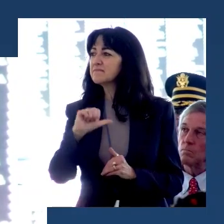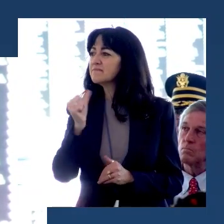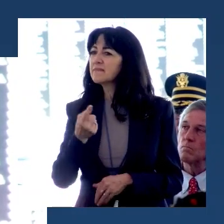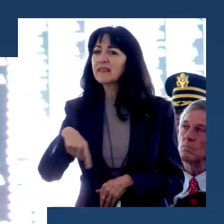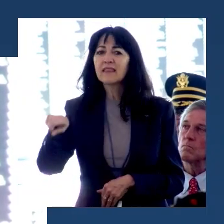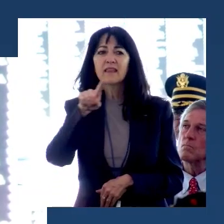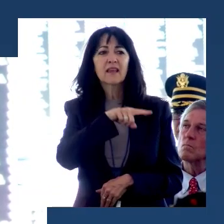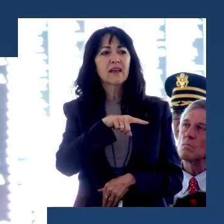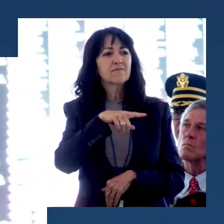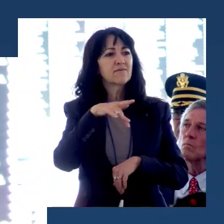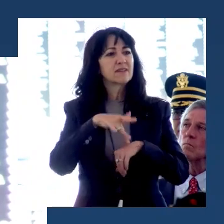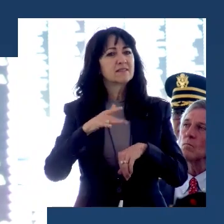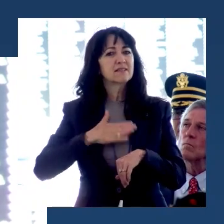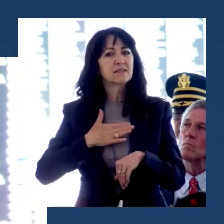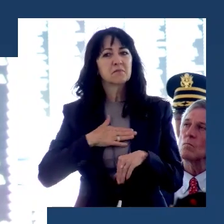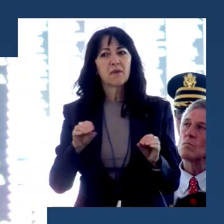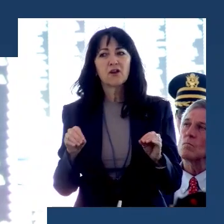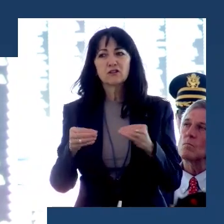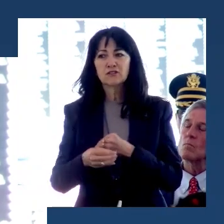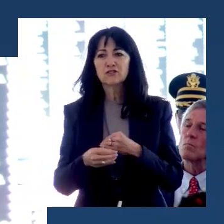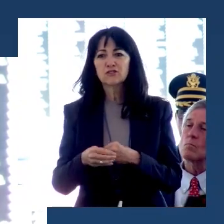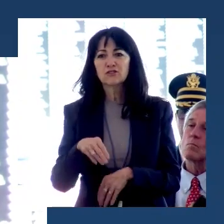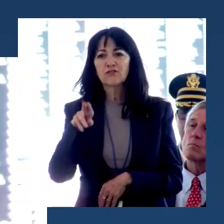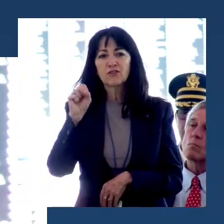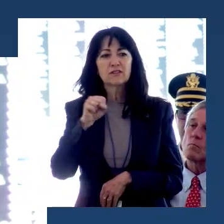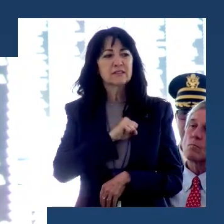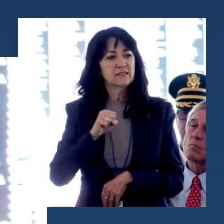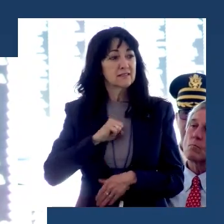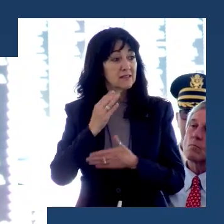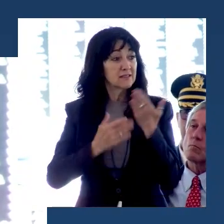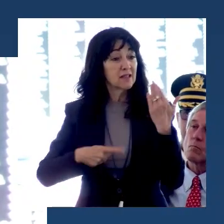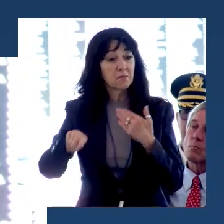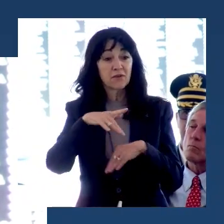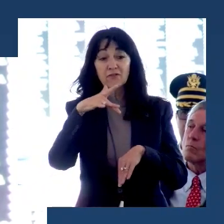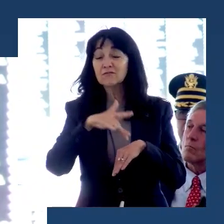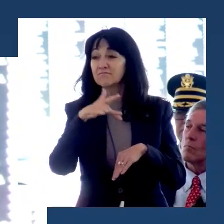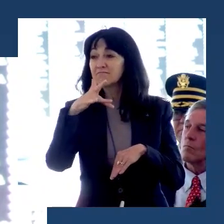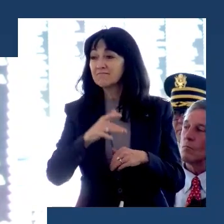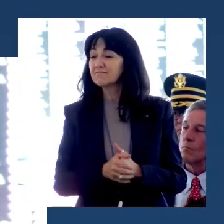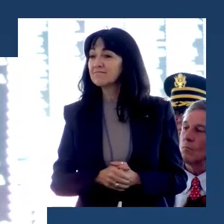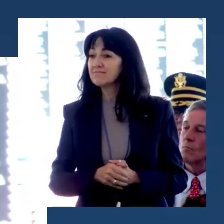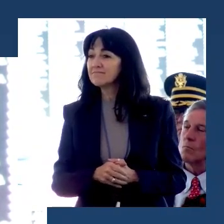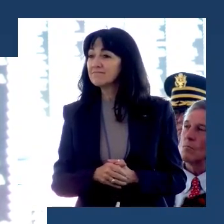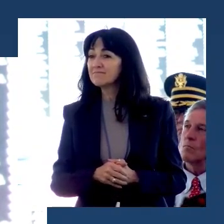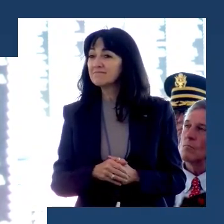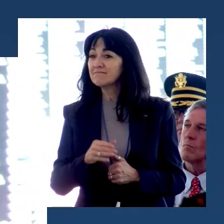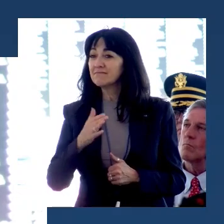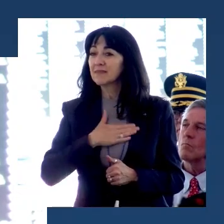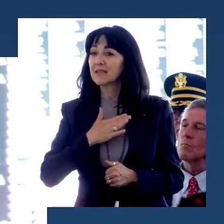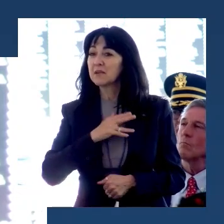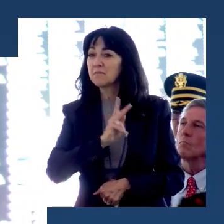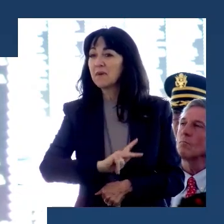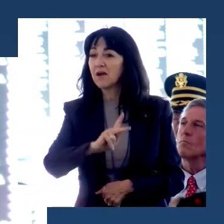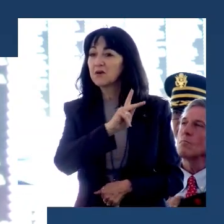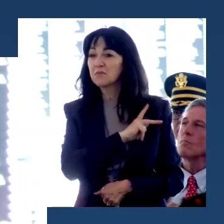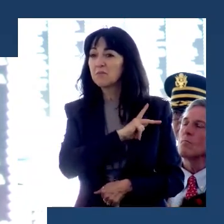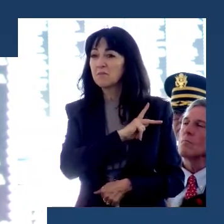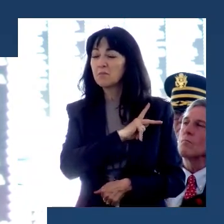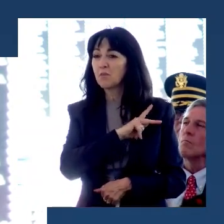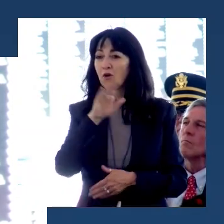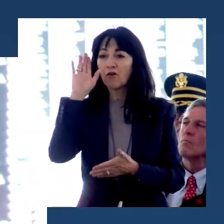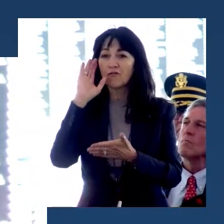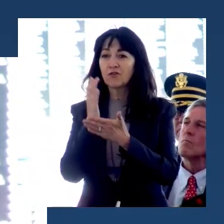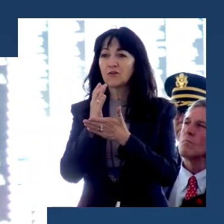been to our office, in my office in the United States Senate in Washington, some of you have been there. And In my personal office, there's a huge picture blown up